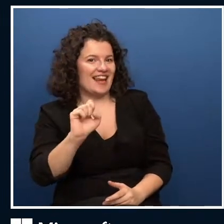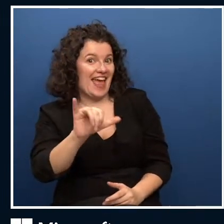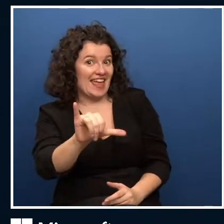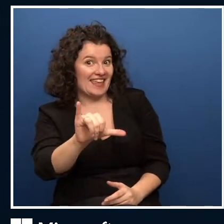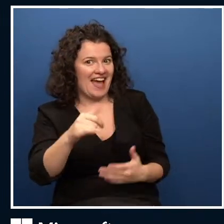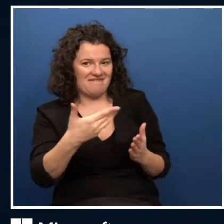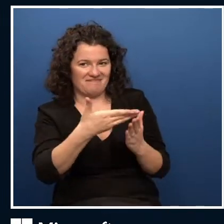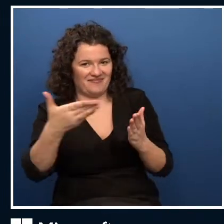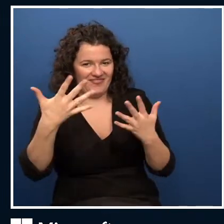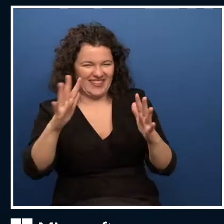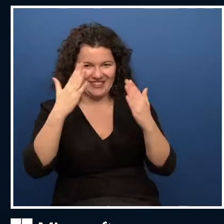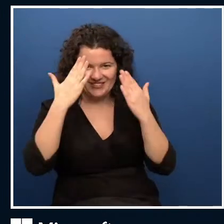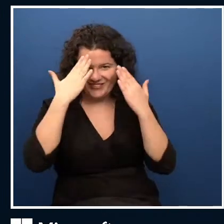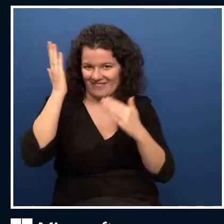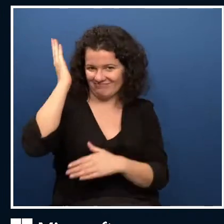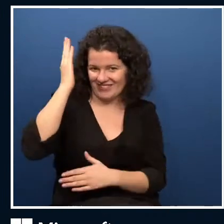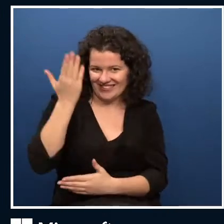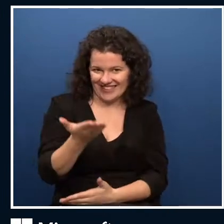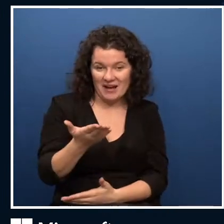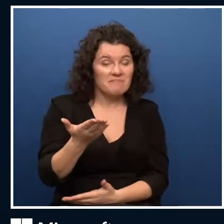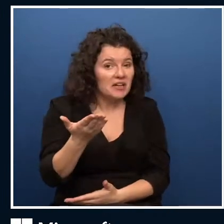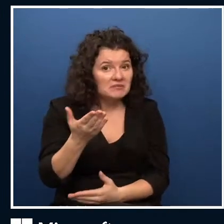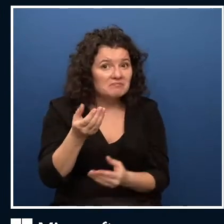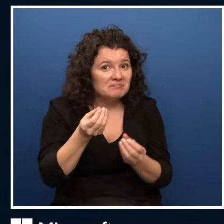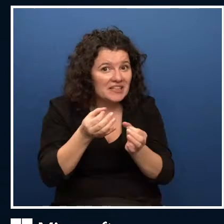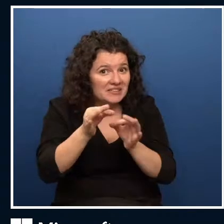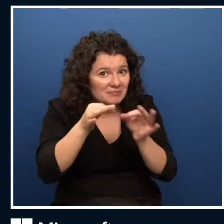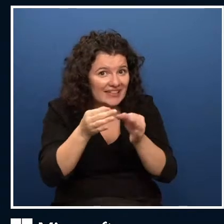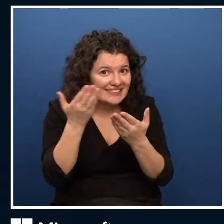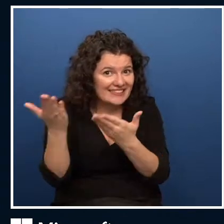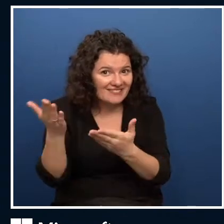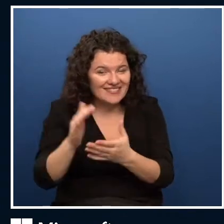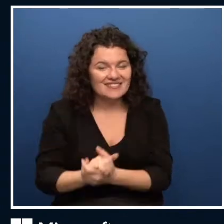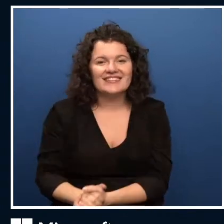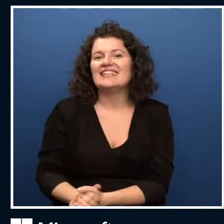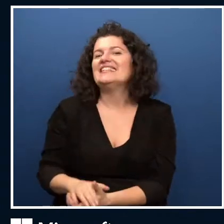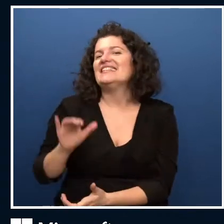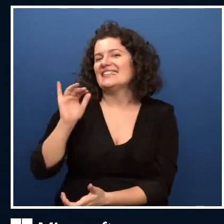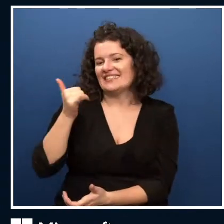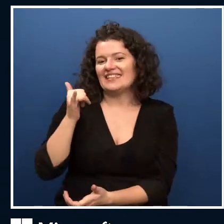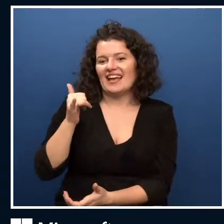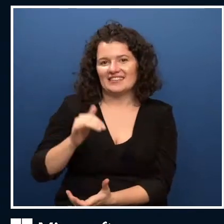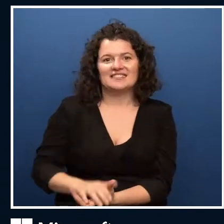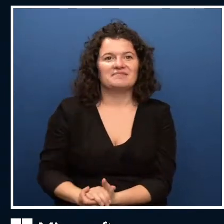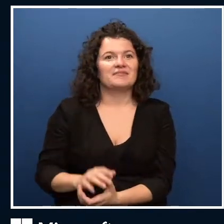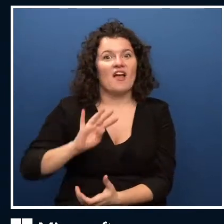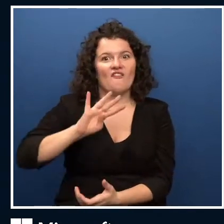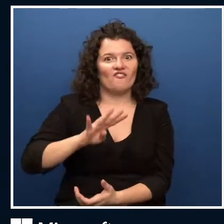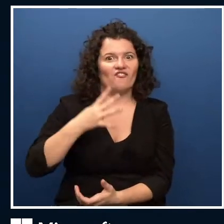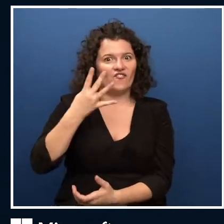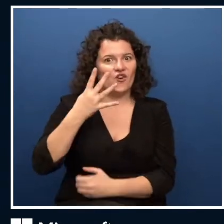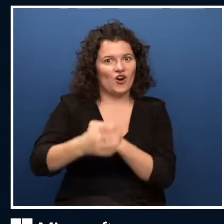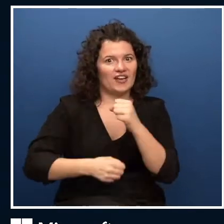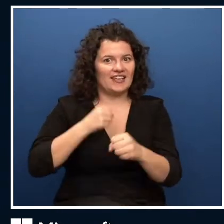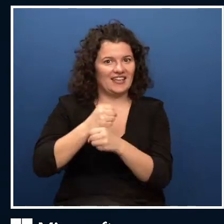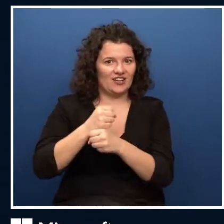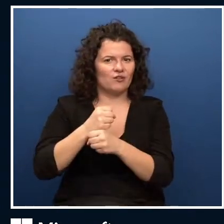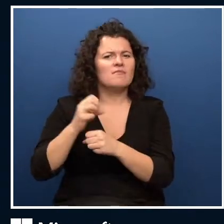ahead and give people a little bit about your background? Yeah, definitely. So I'm in my 4th year at the University of Washington,